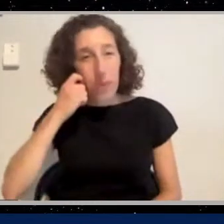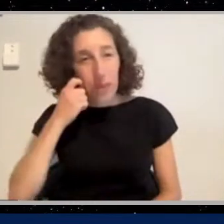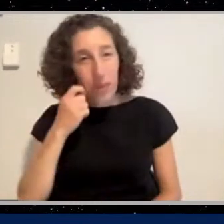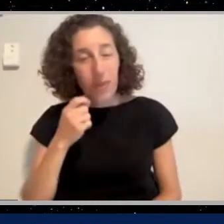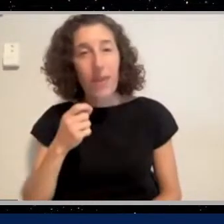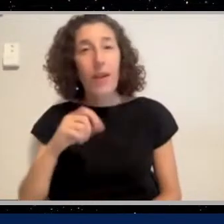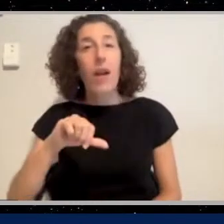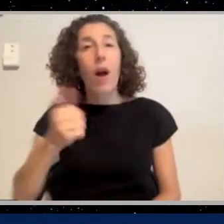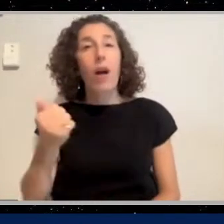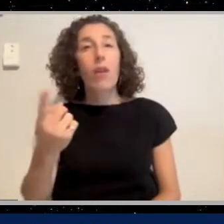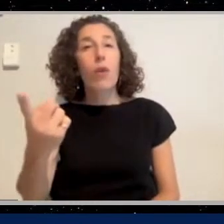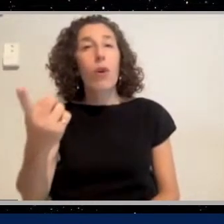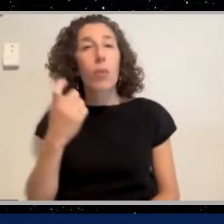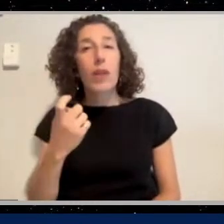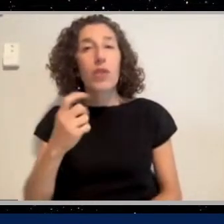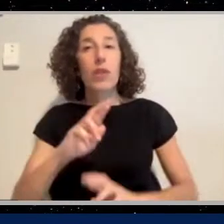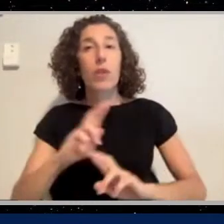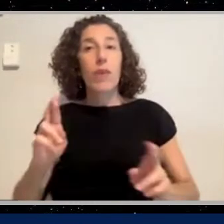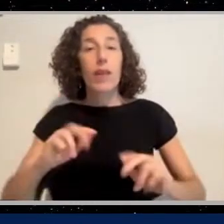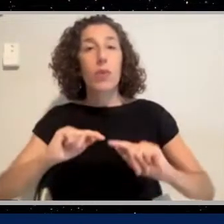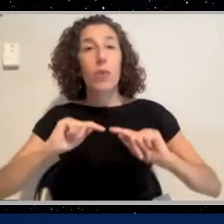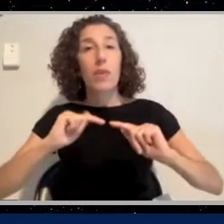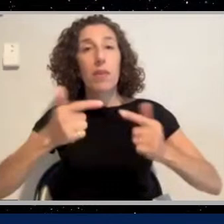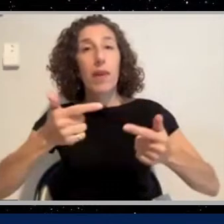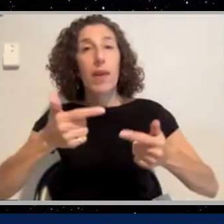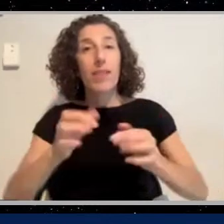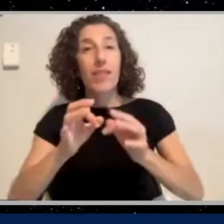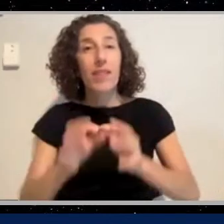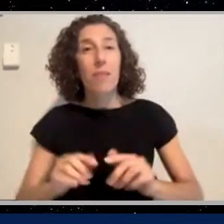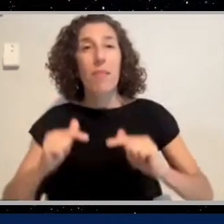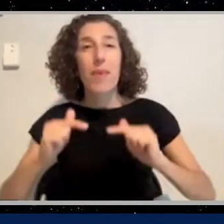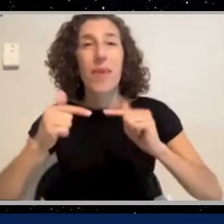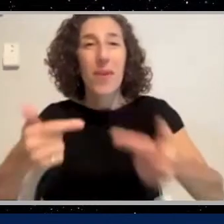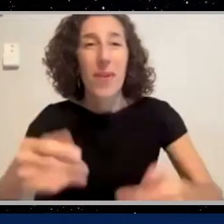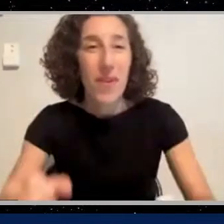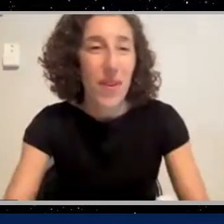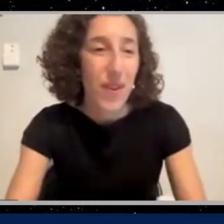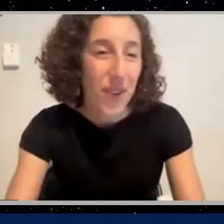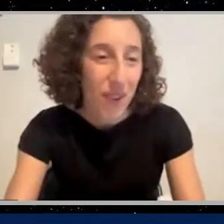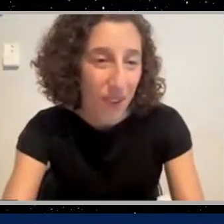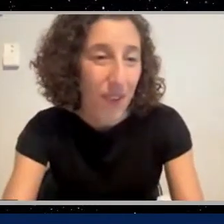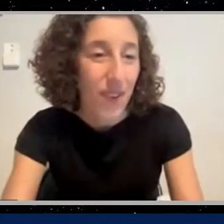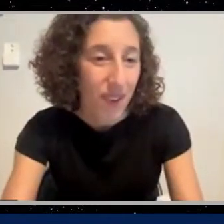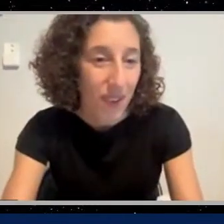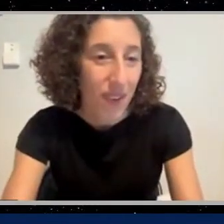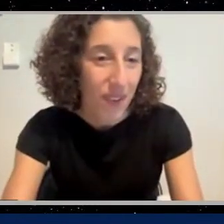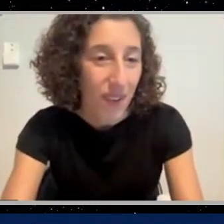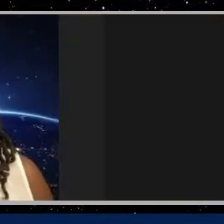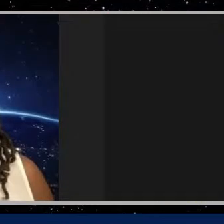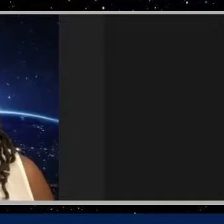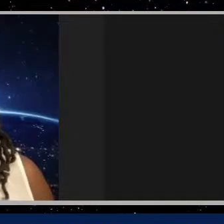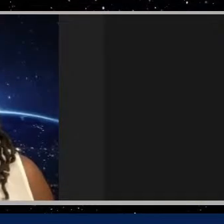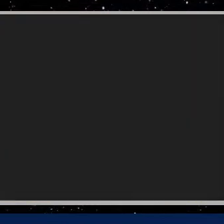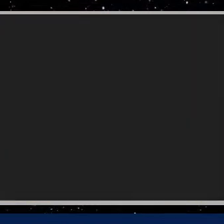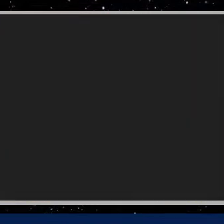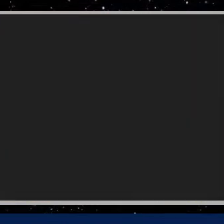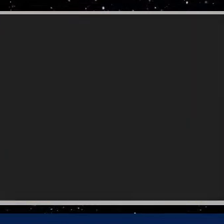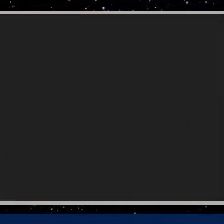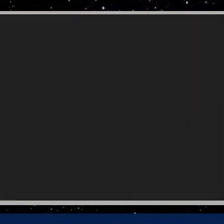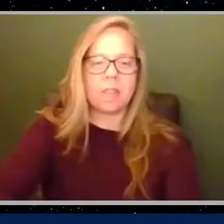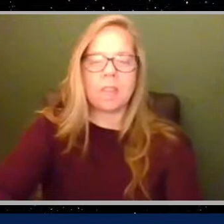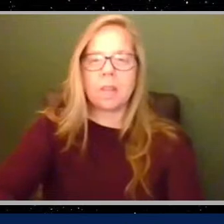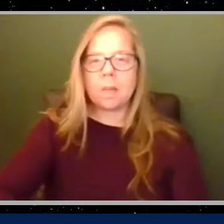than a question, if you've ever been to any conventions or anything like that. But I want to read it anyways, because we were talking about some sort of haptic or other